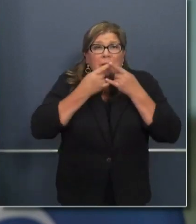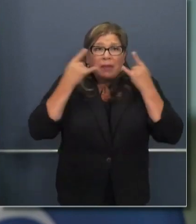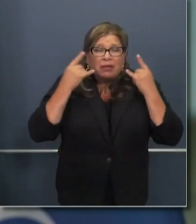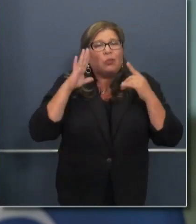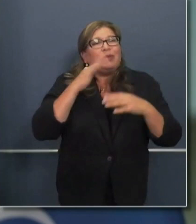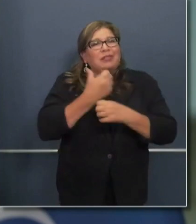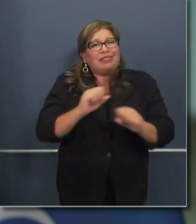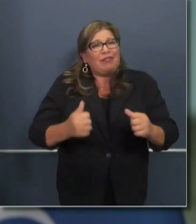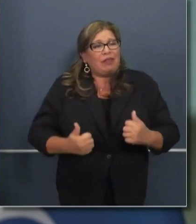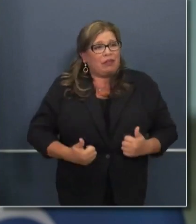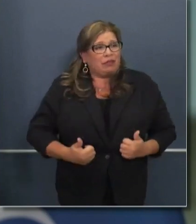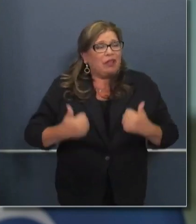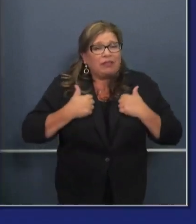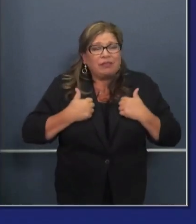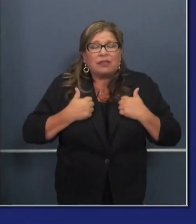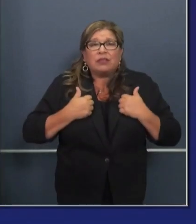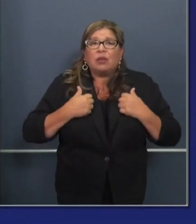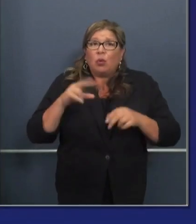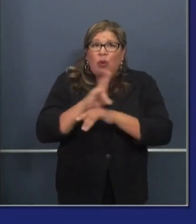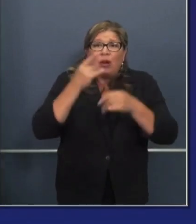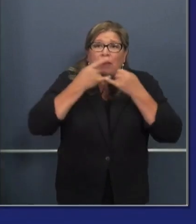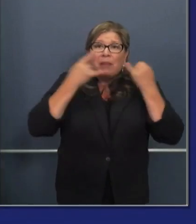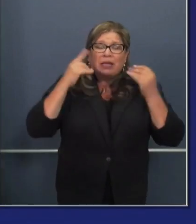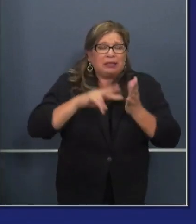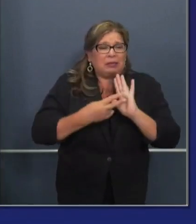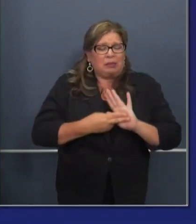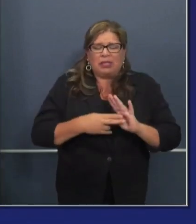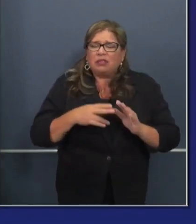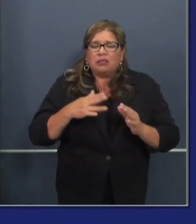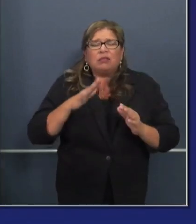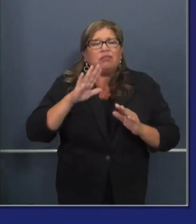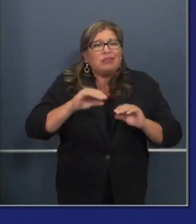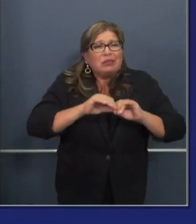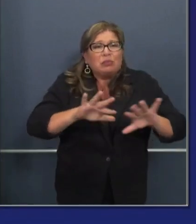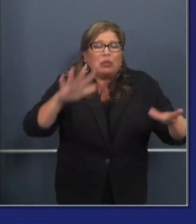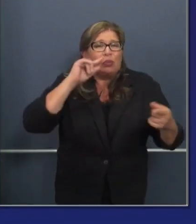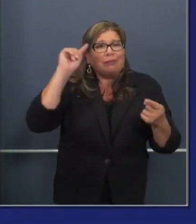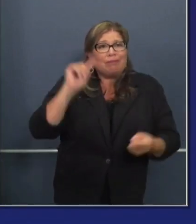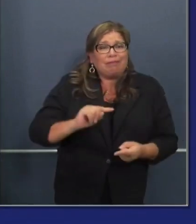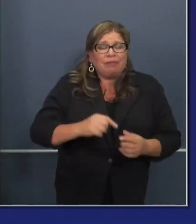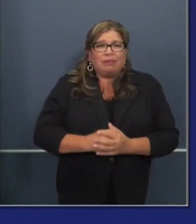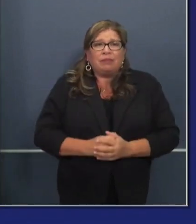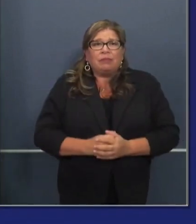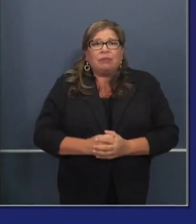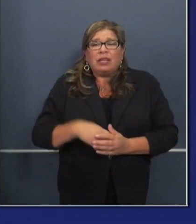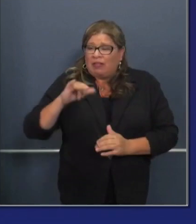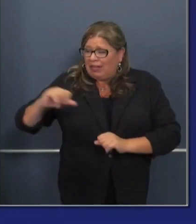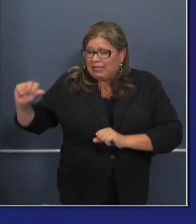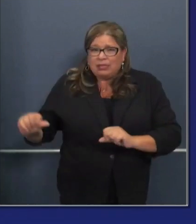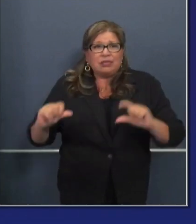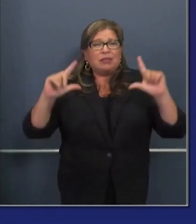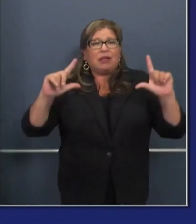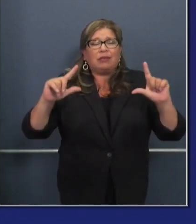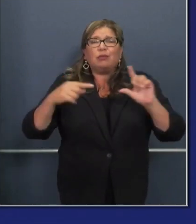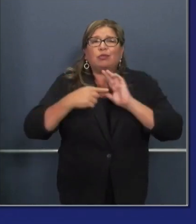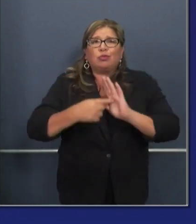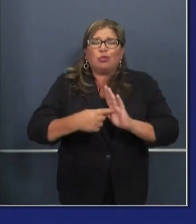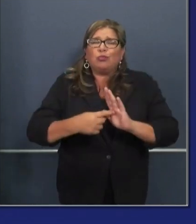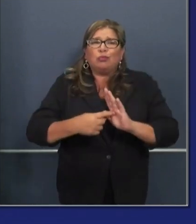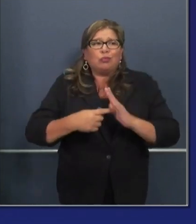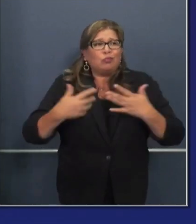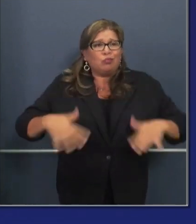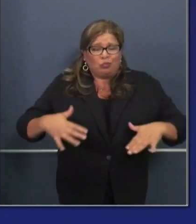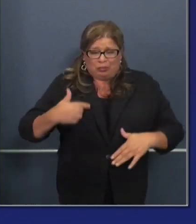it's remarkable, just looking at this slide itself, the impact that we have